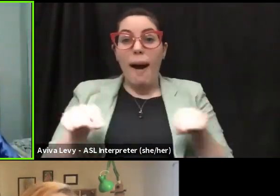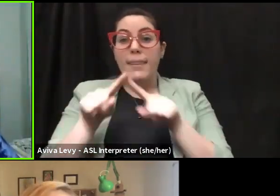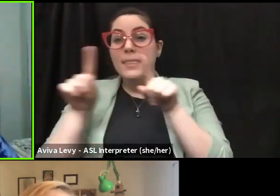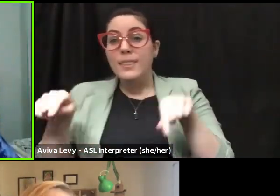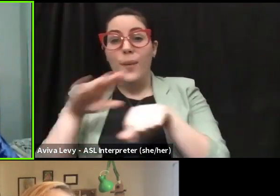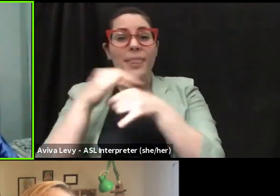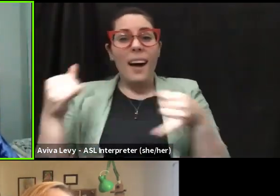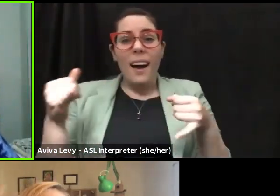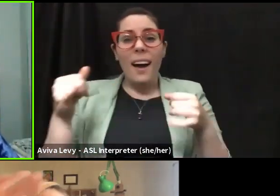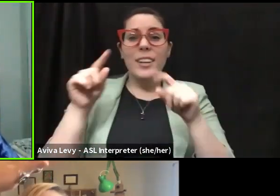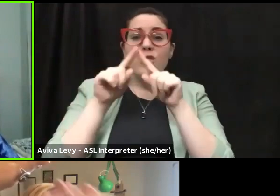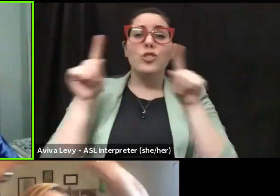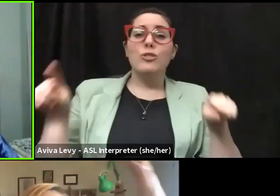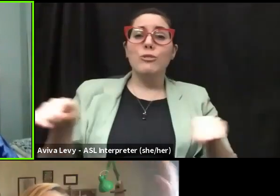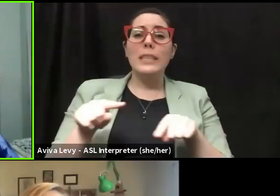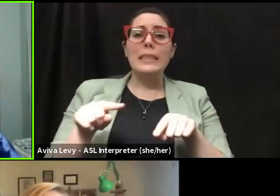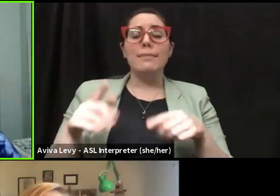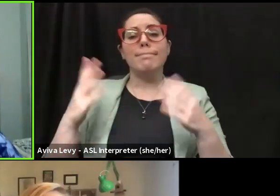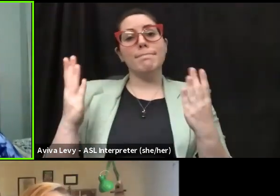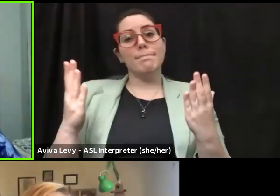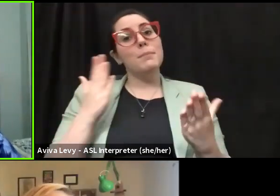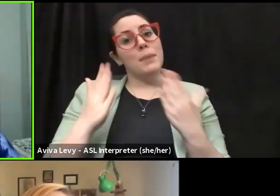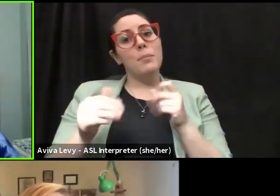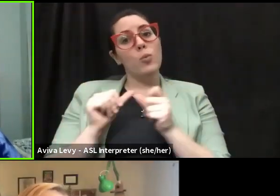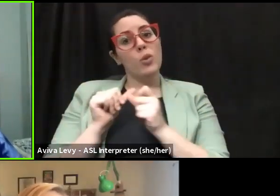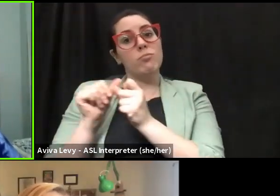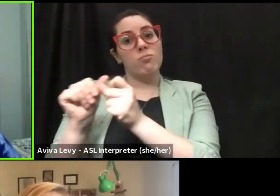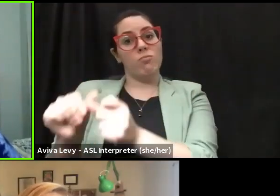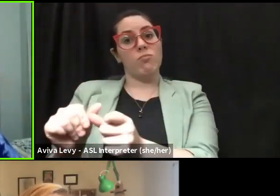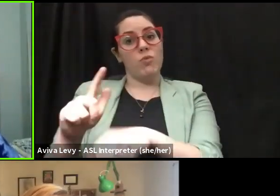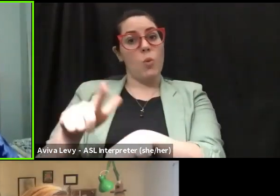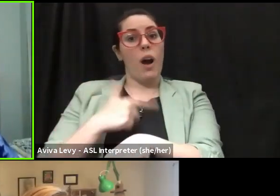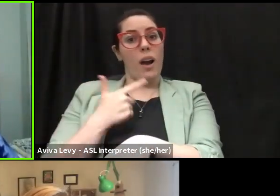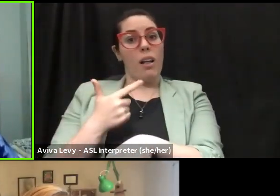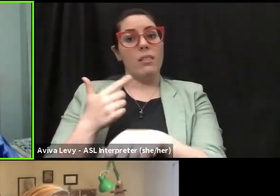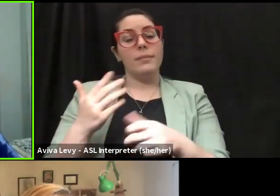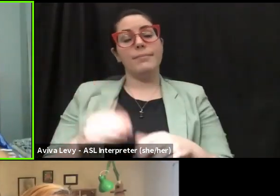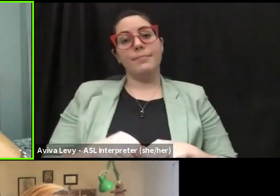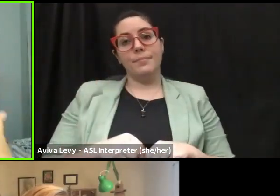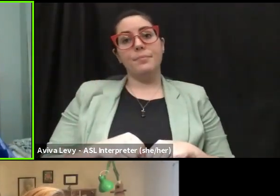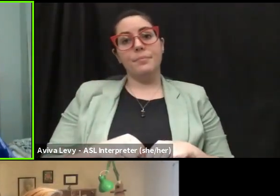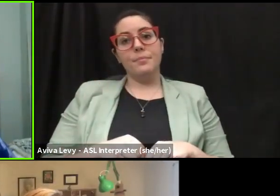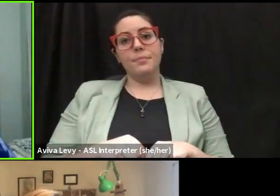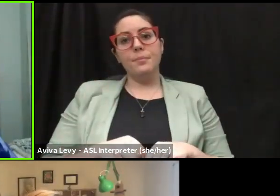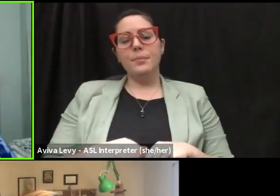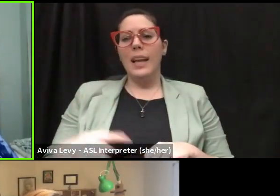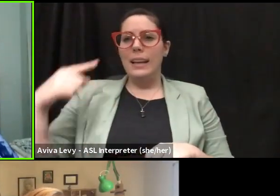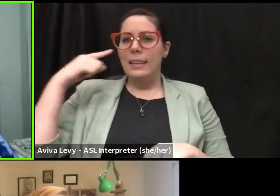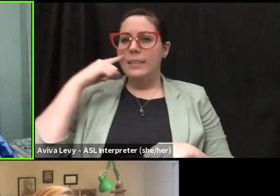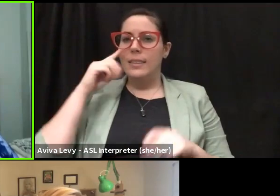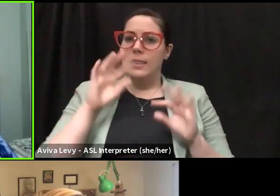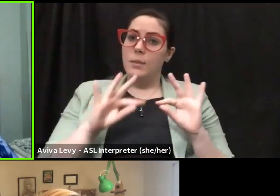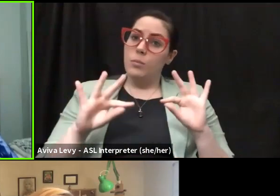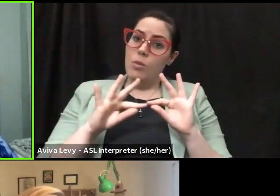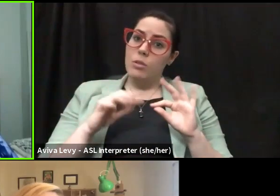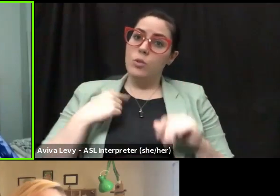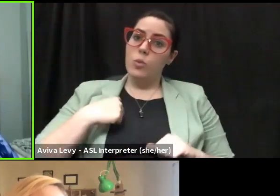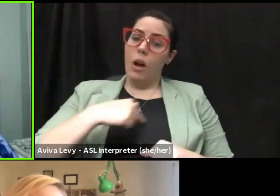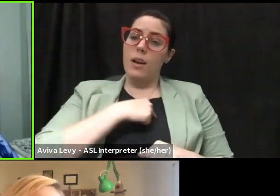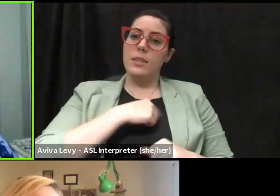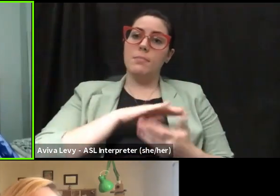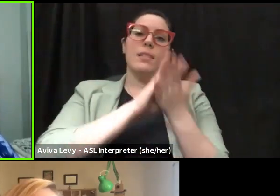these boxes for a while. I think we have to be very sensitive to